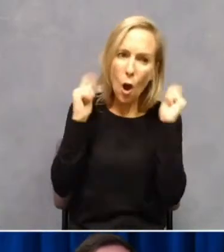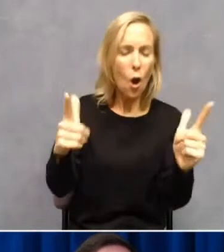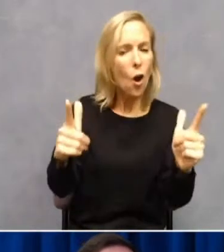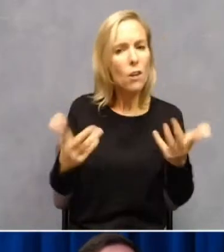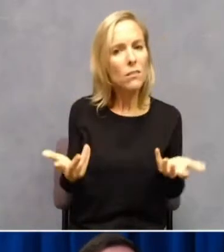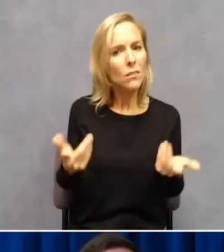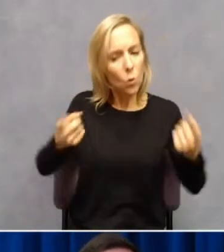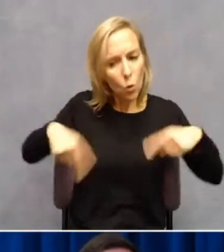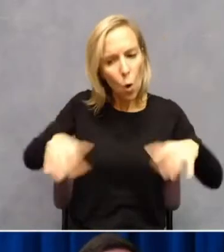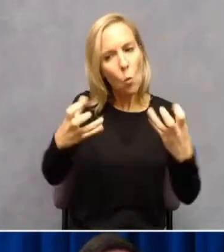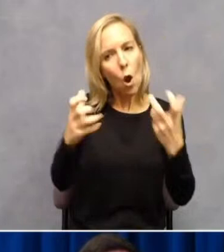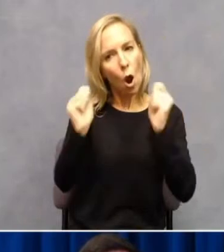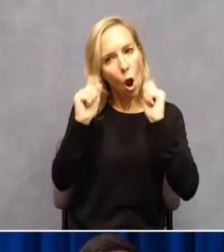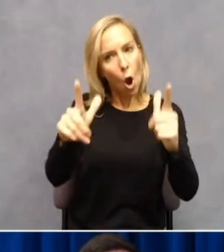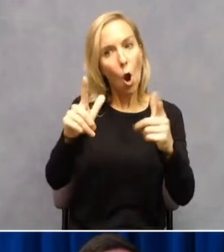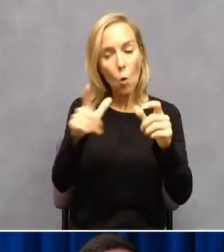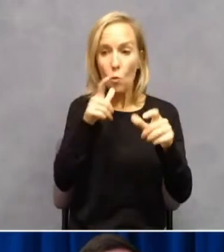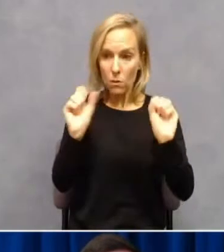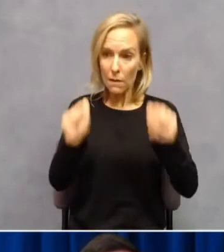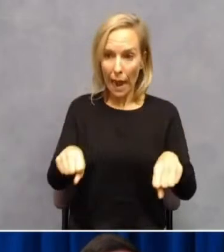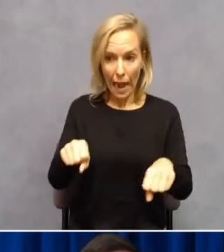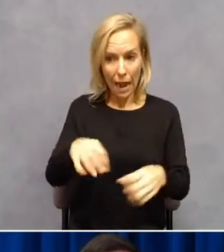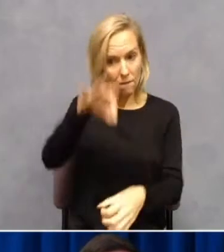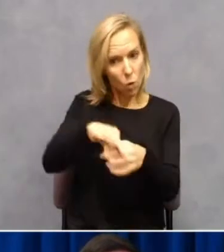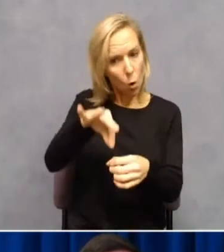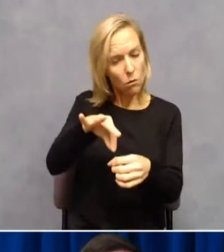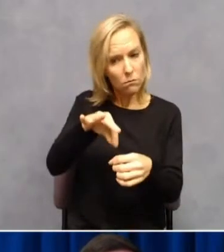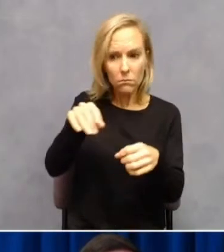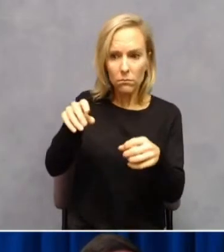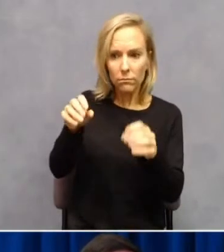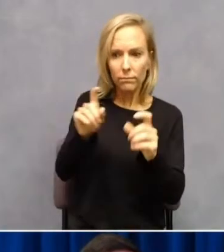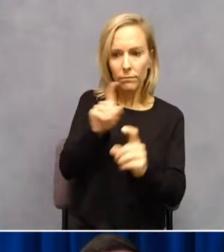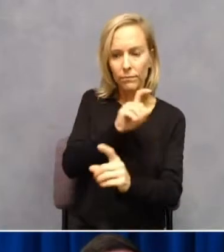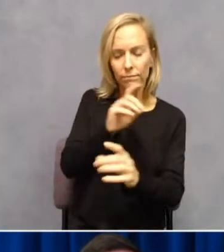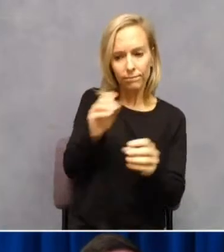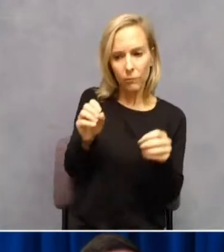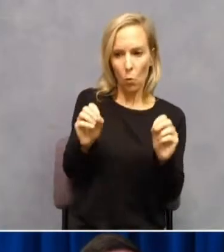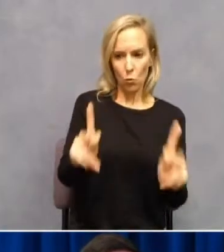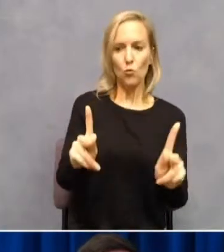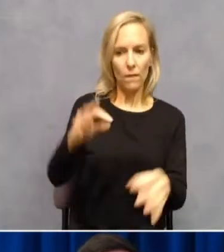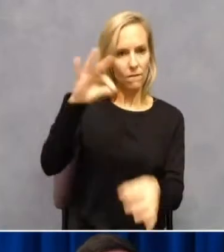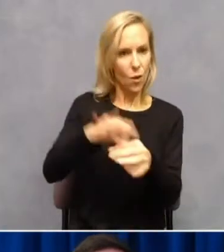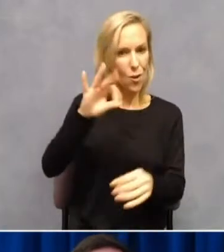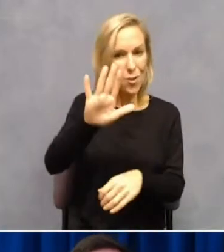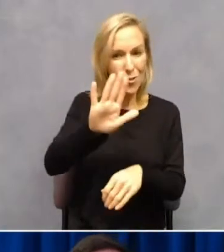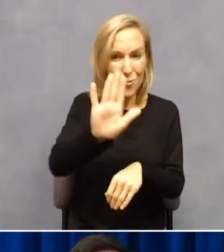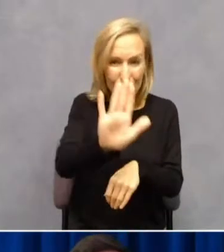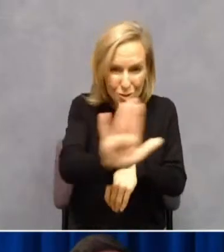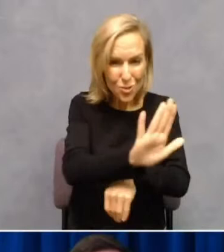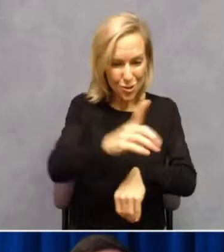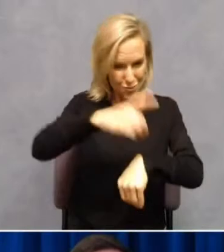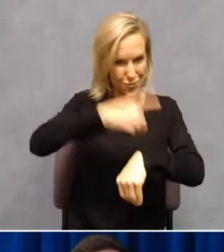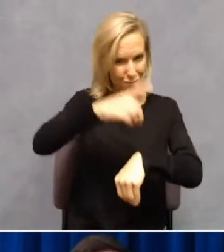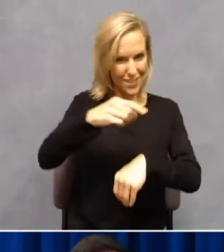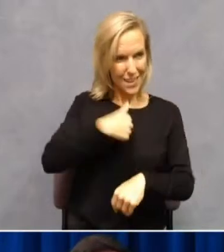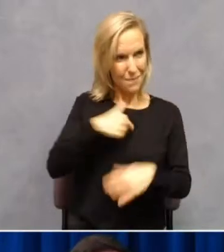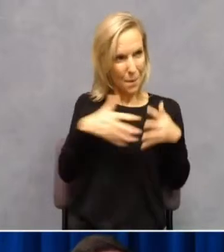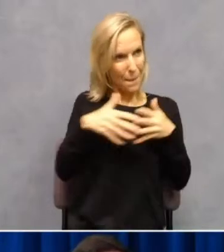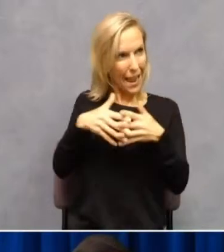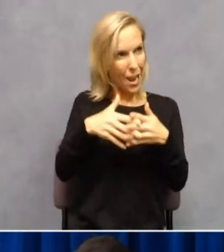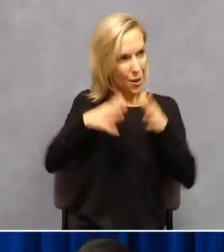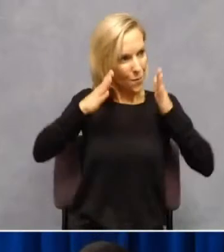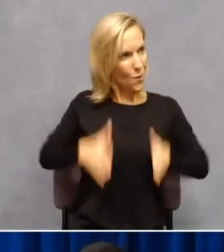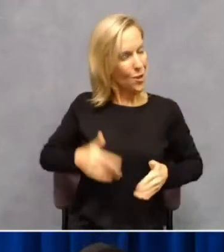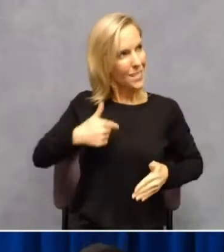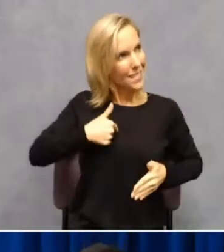everybody who qualifies to vote to actually vote. This is one of your duties as an American citizen. Get out there